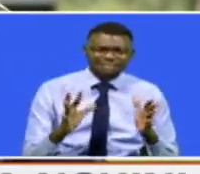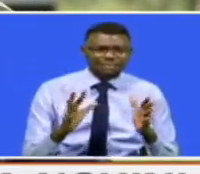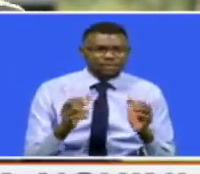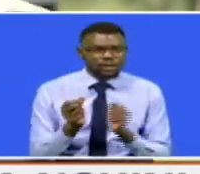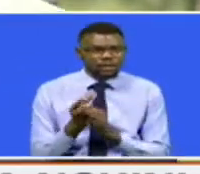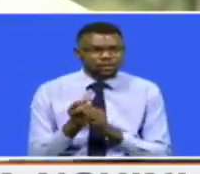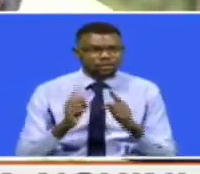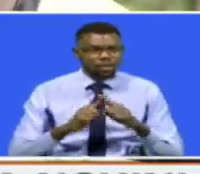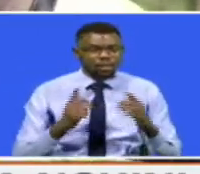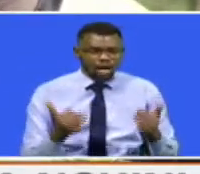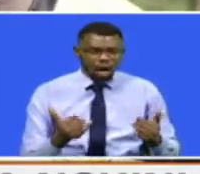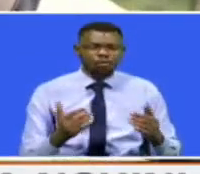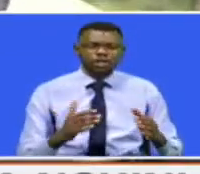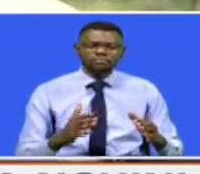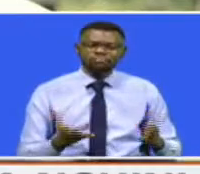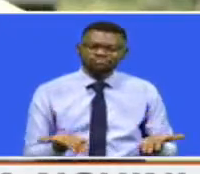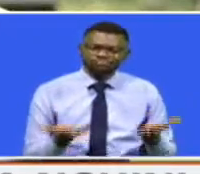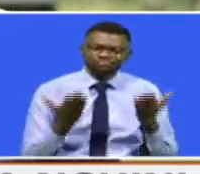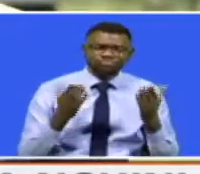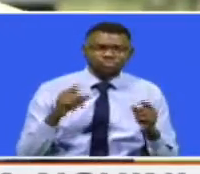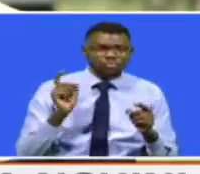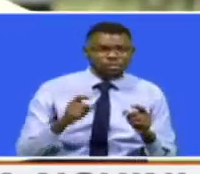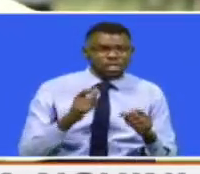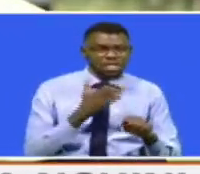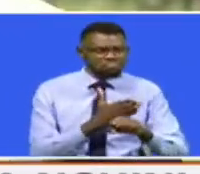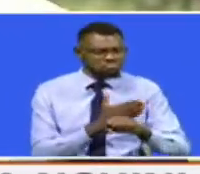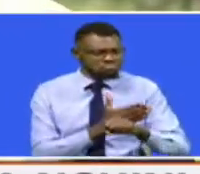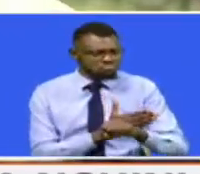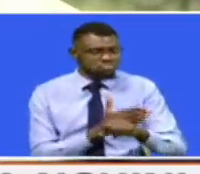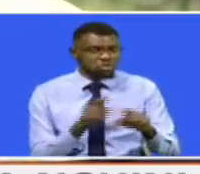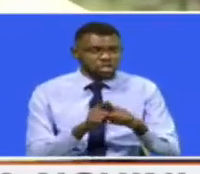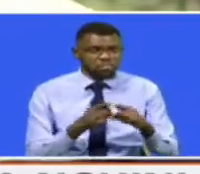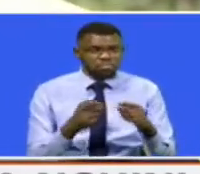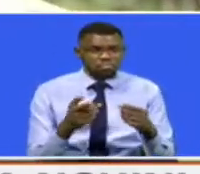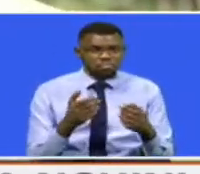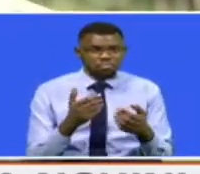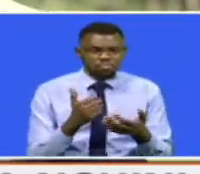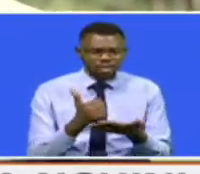this season we have catch up. I think the pre-season also helped us